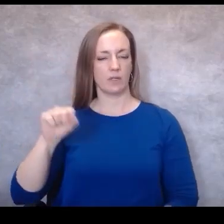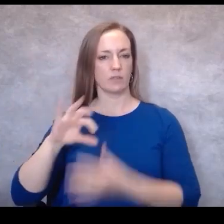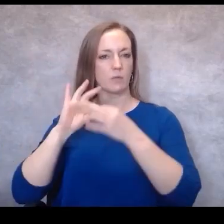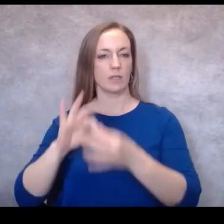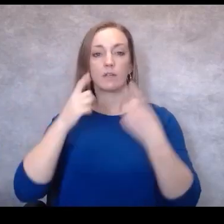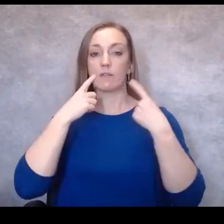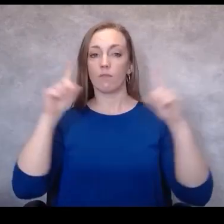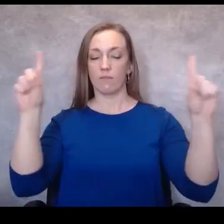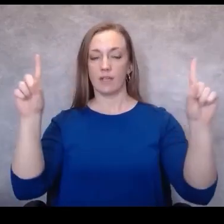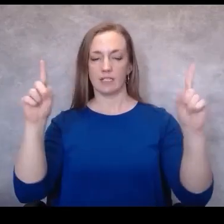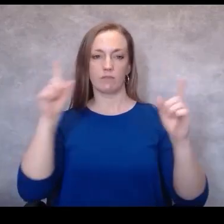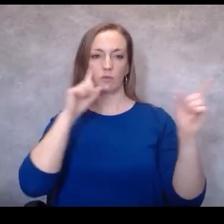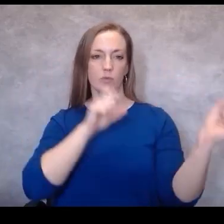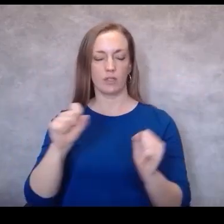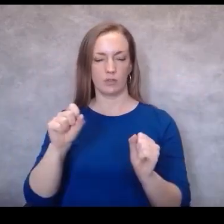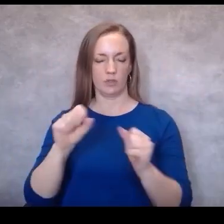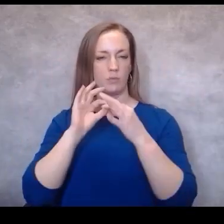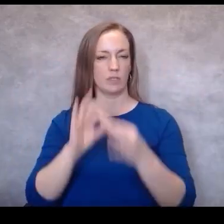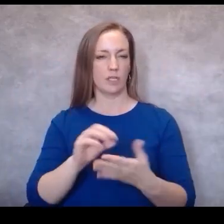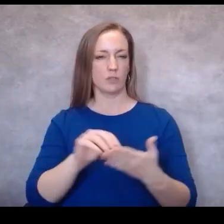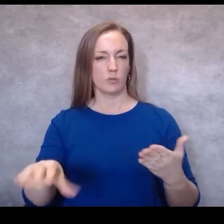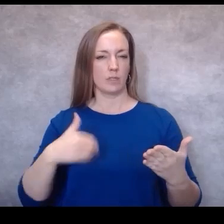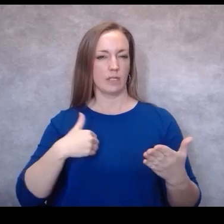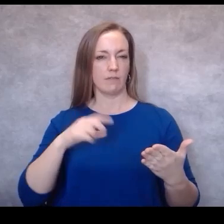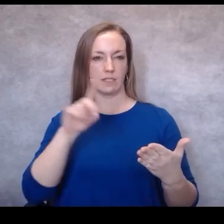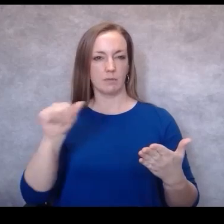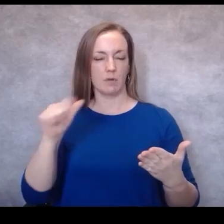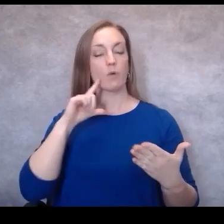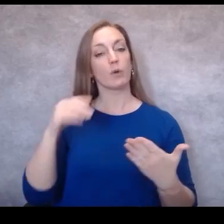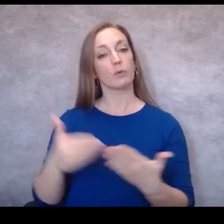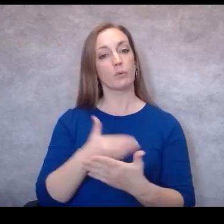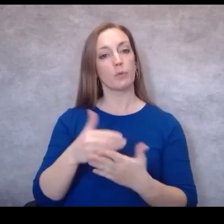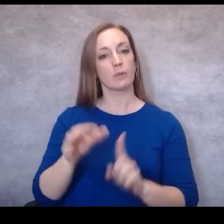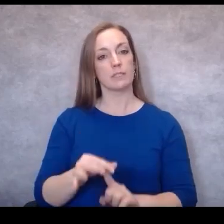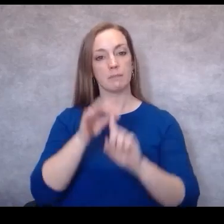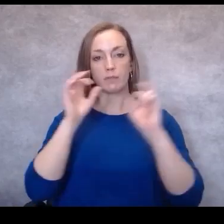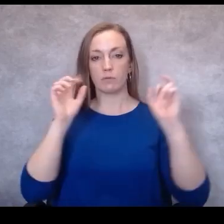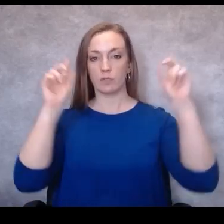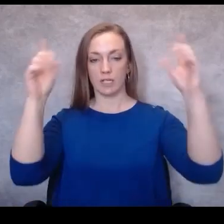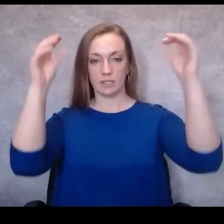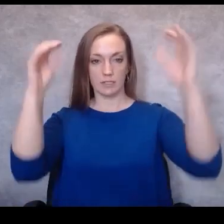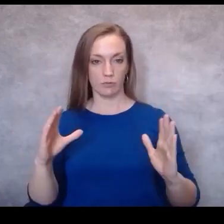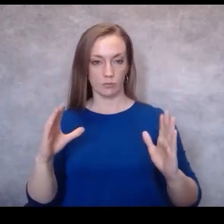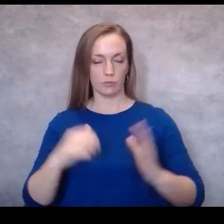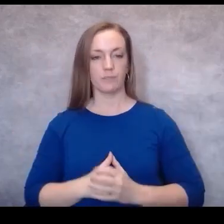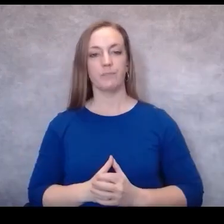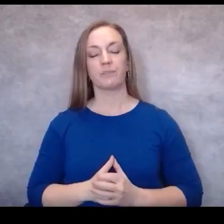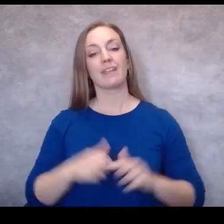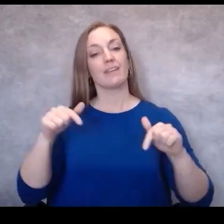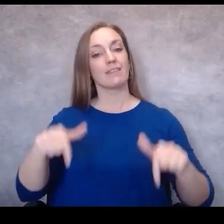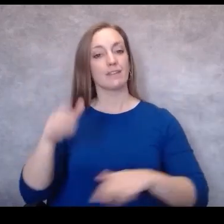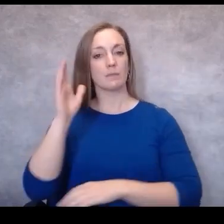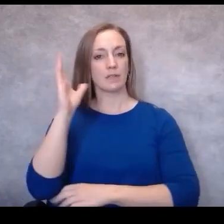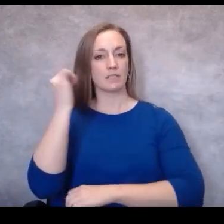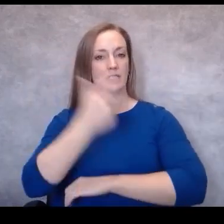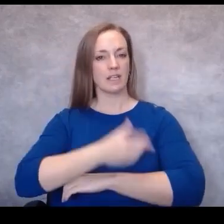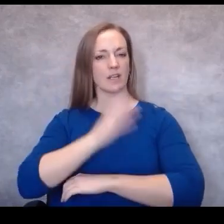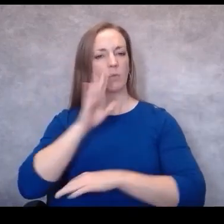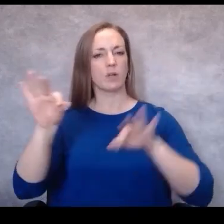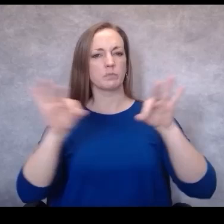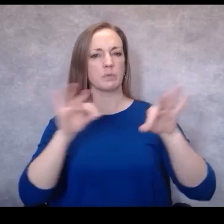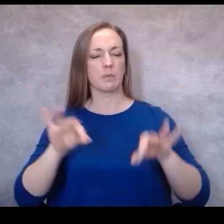effective strategies for students with disabilities for new special education teachers. In this presentation, we will discuss ways